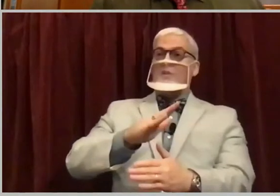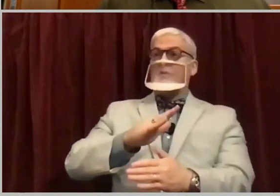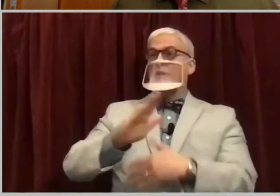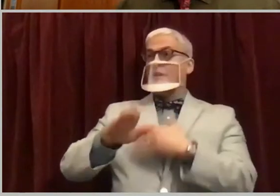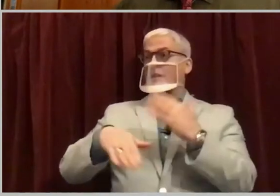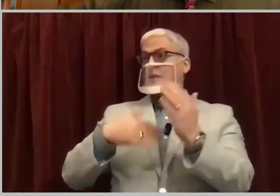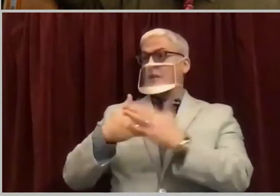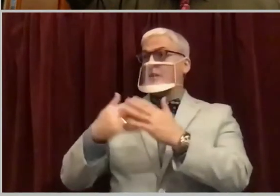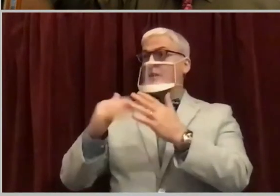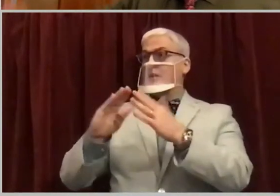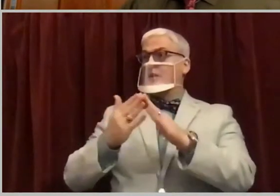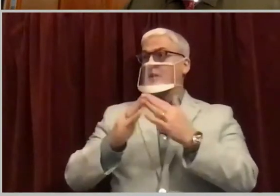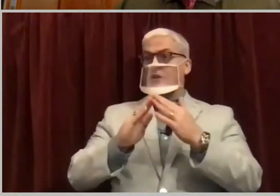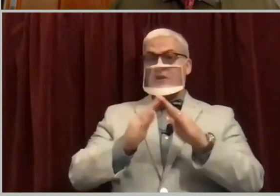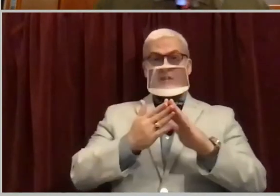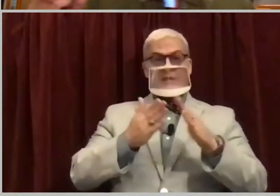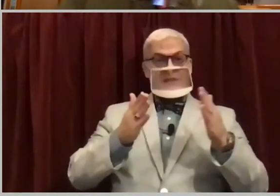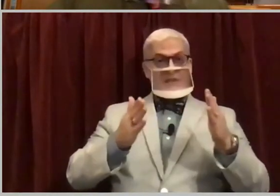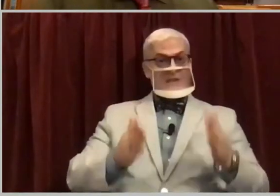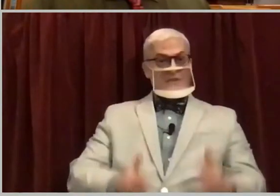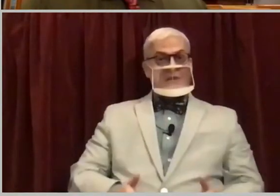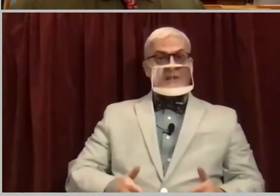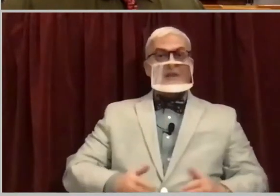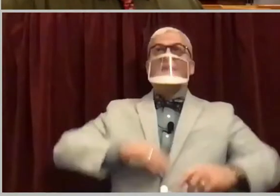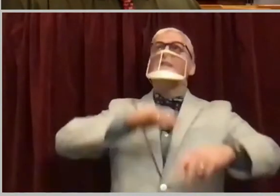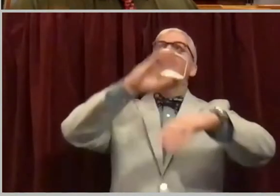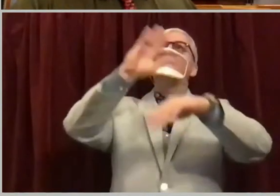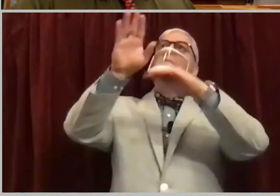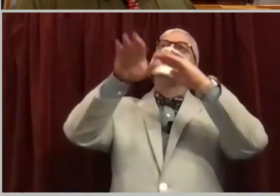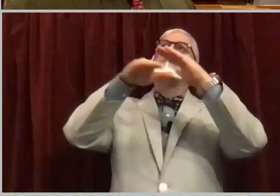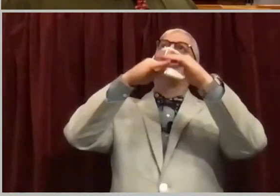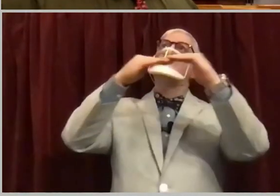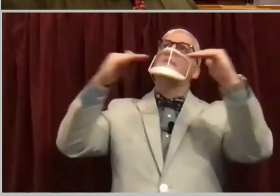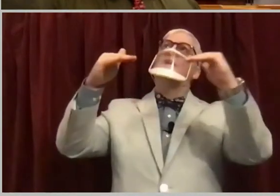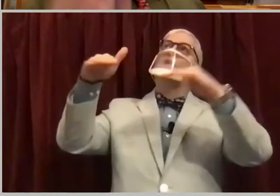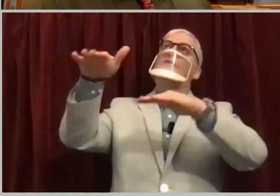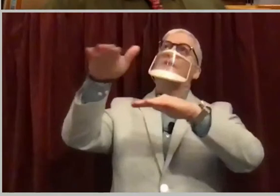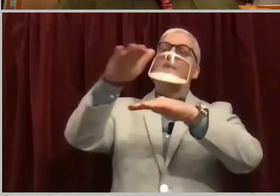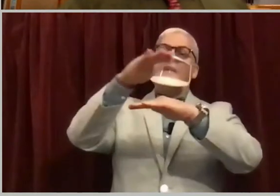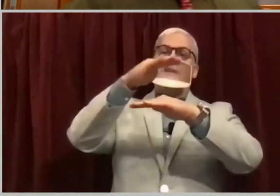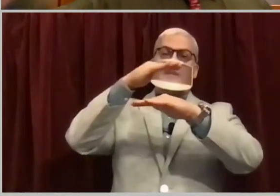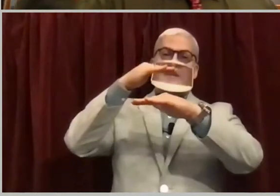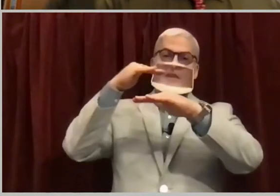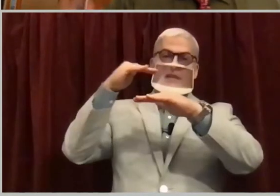exaltation, sing, all ye citizens of